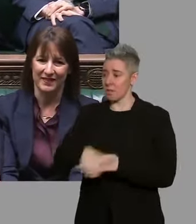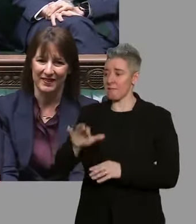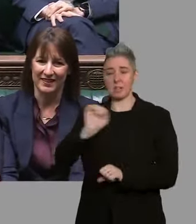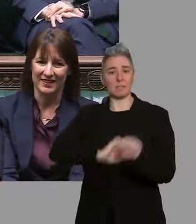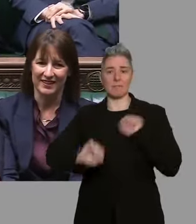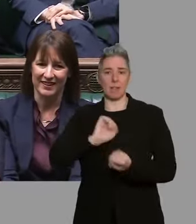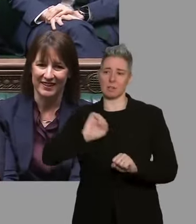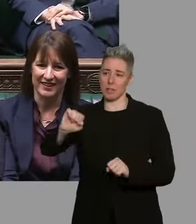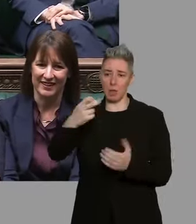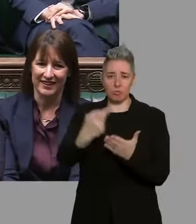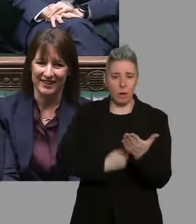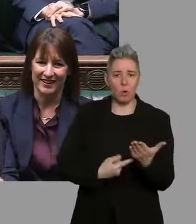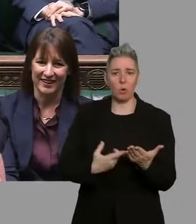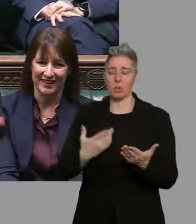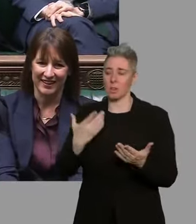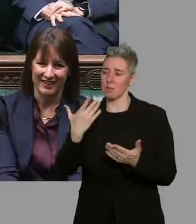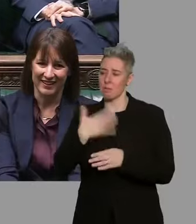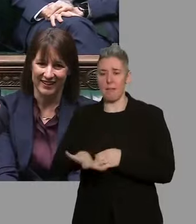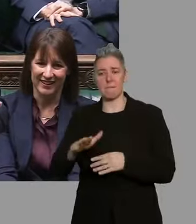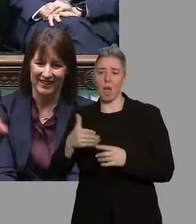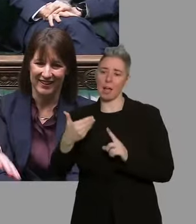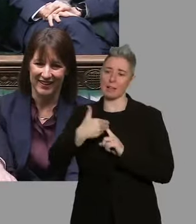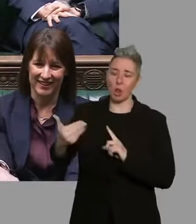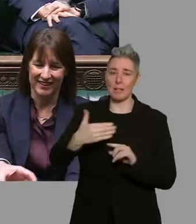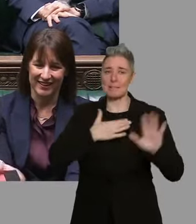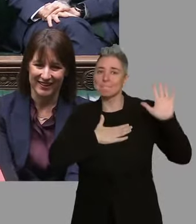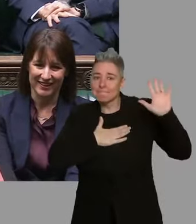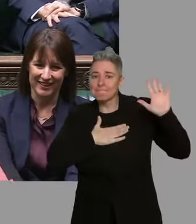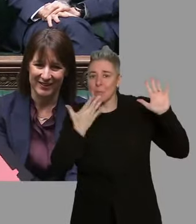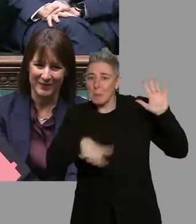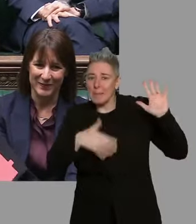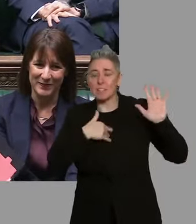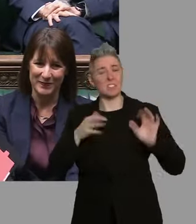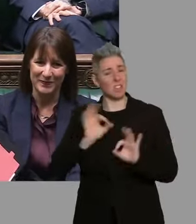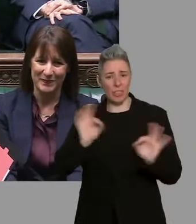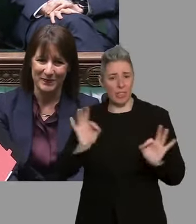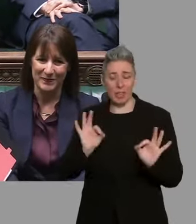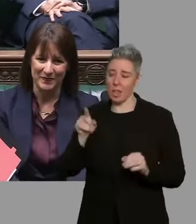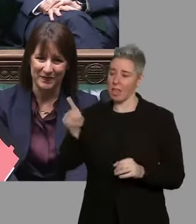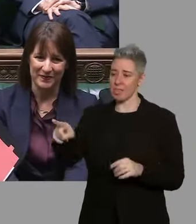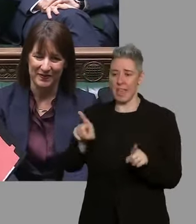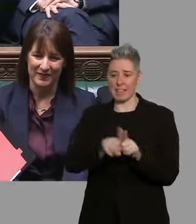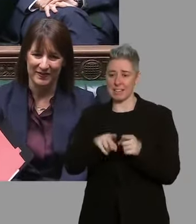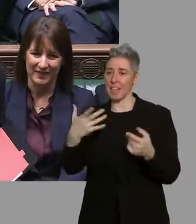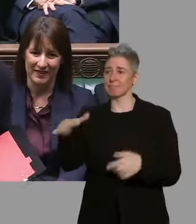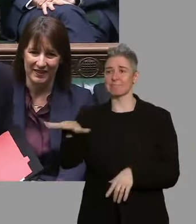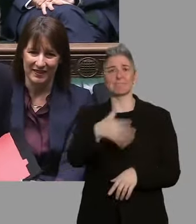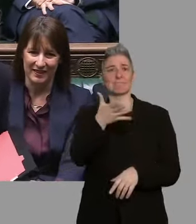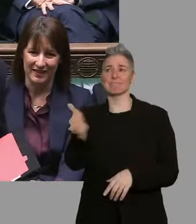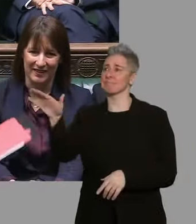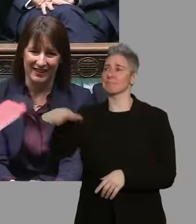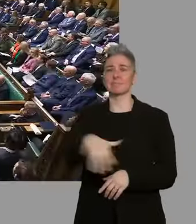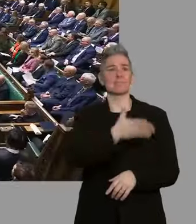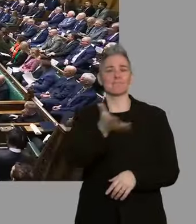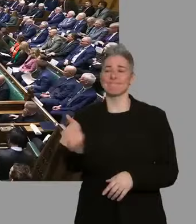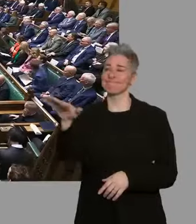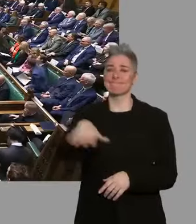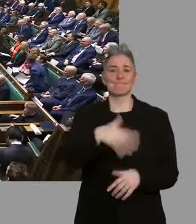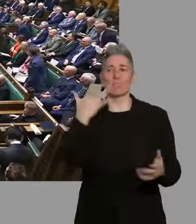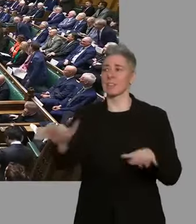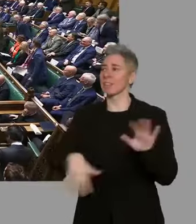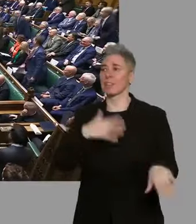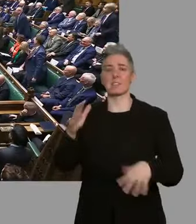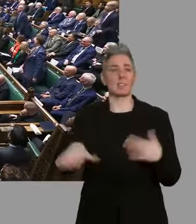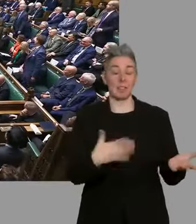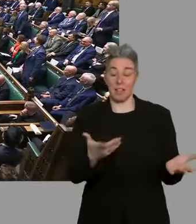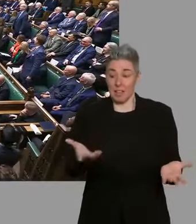like a blank piece of paper, blowing hopelessly in the wind. No wonder the country put them in the bin.